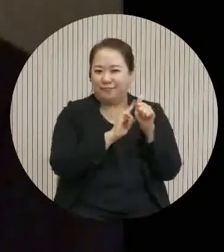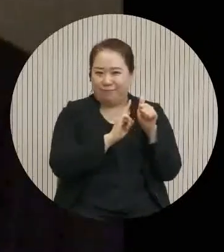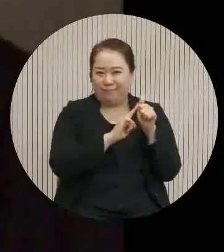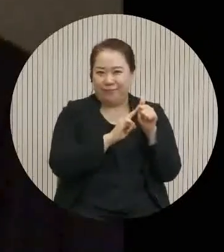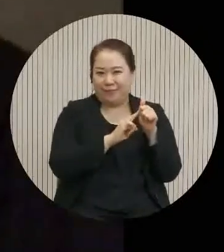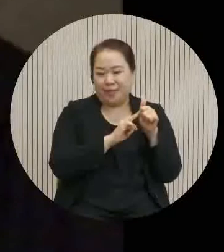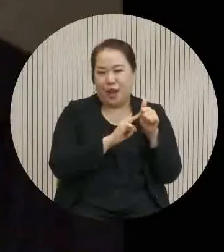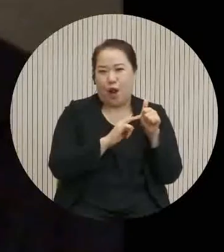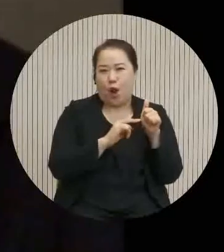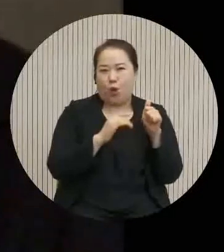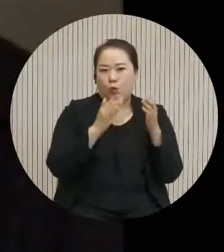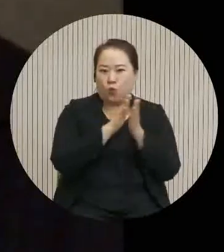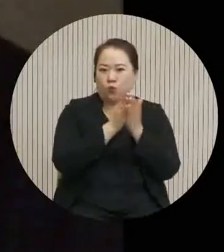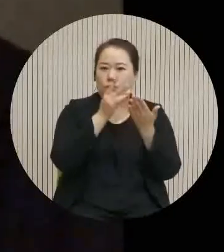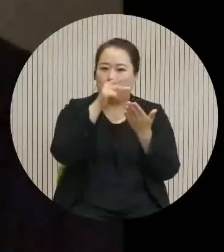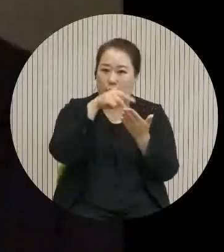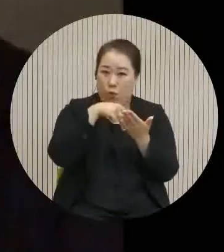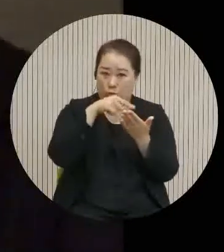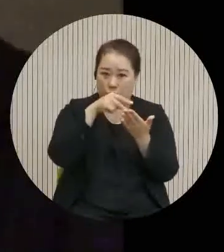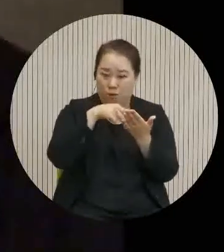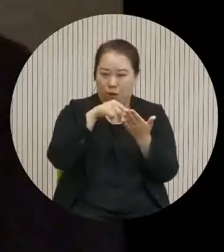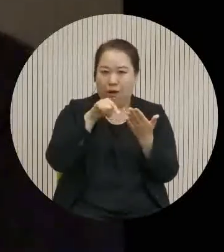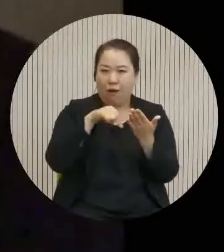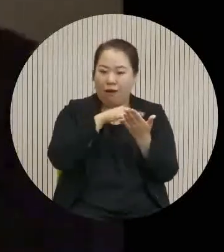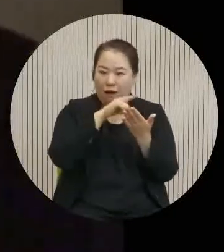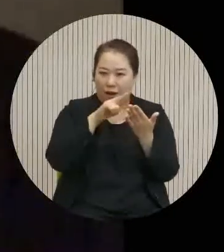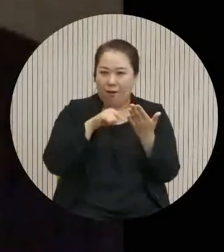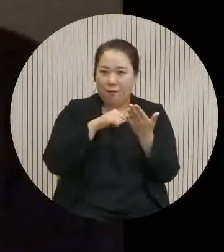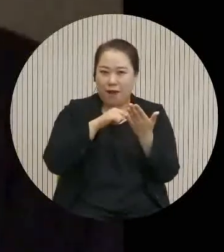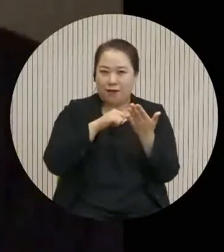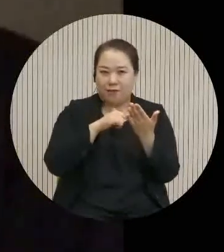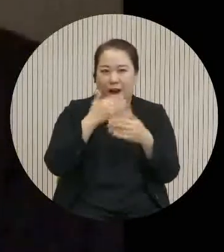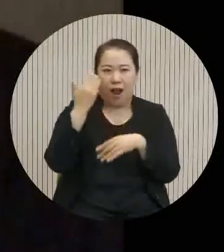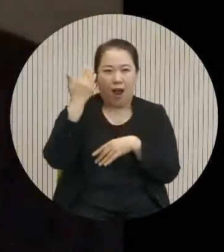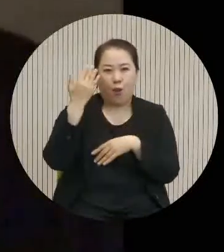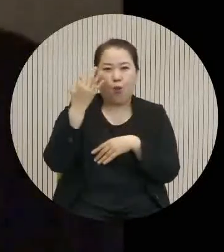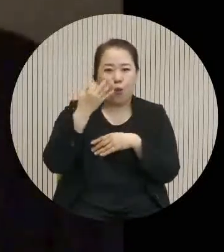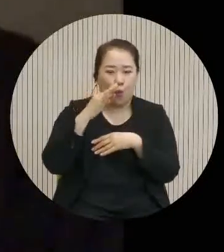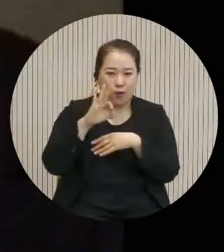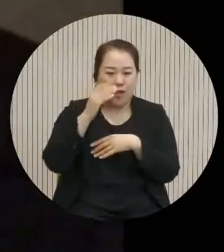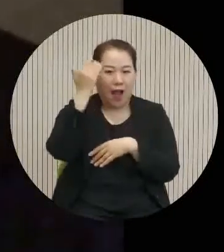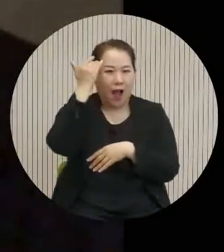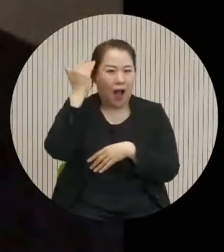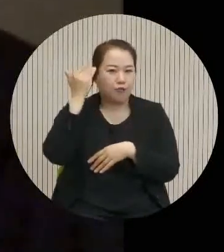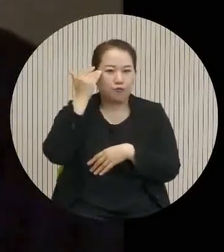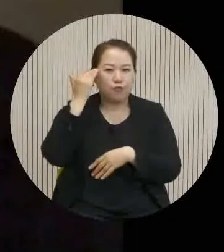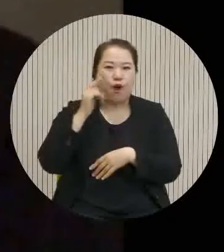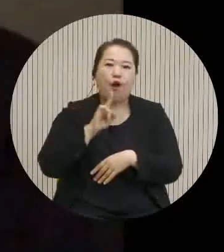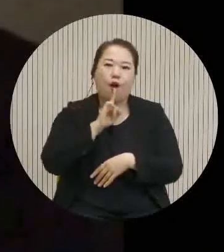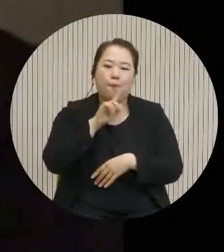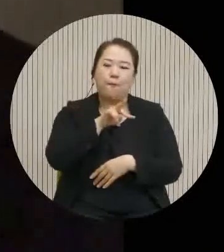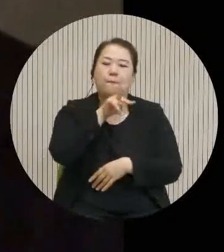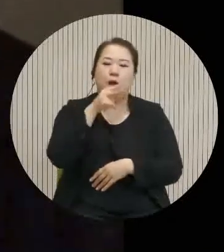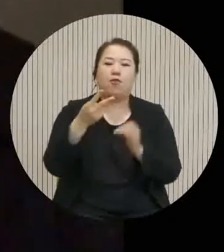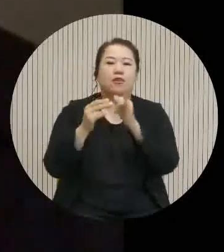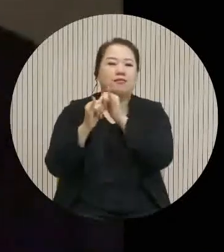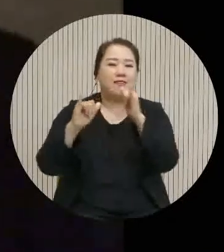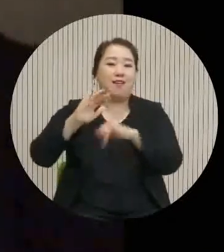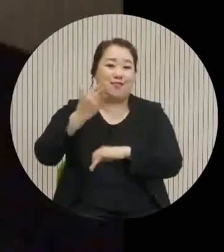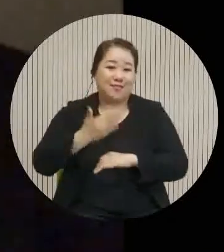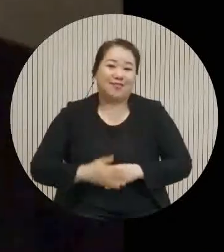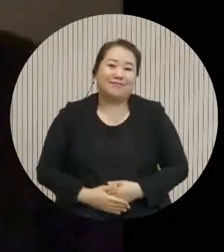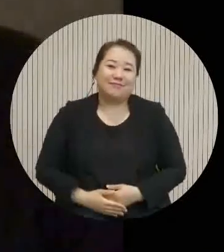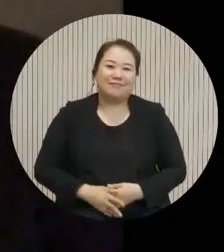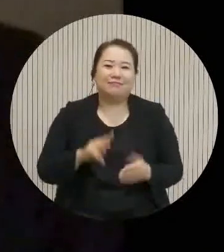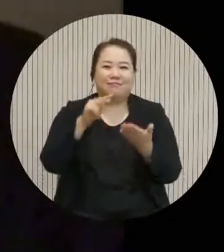a state-certified professional Korean translator from the reading. Another young man,